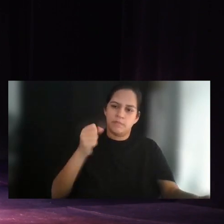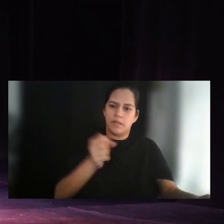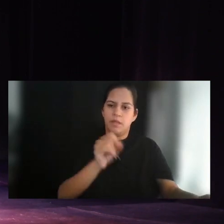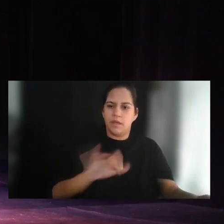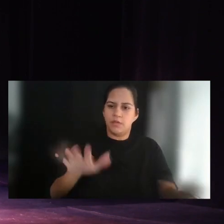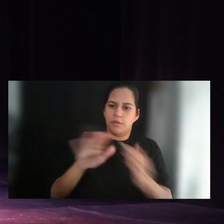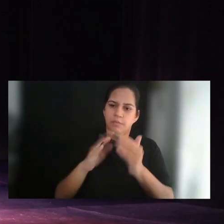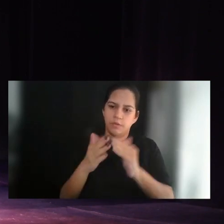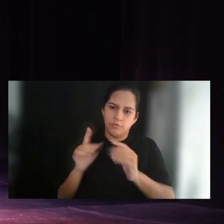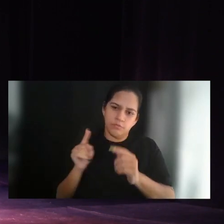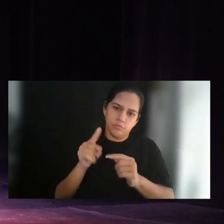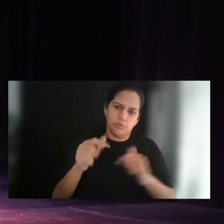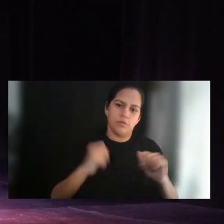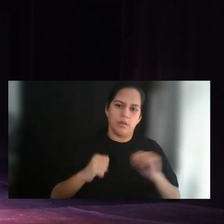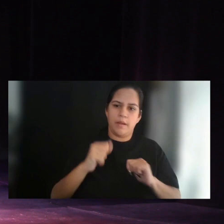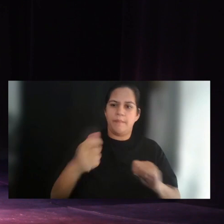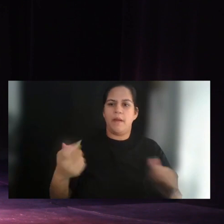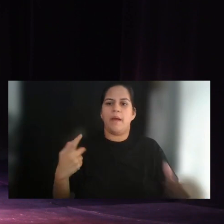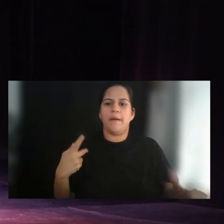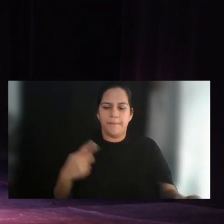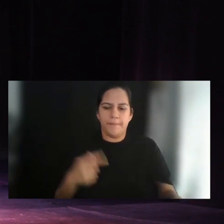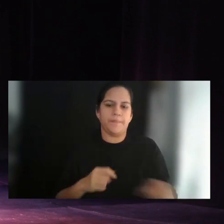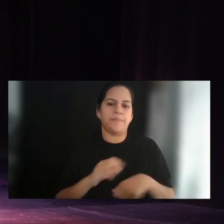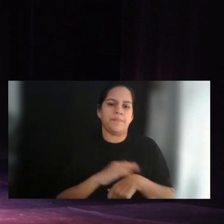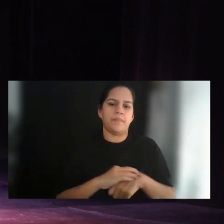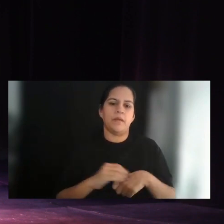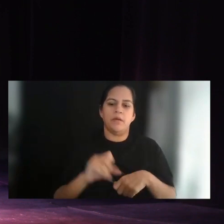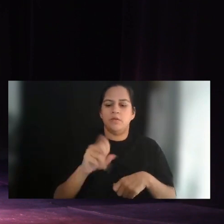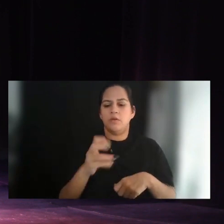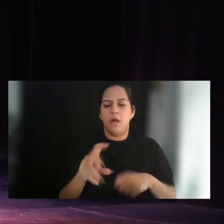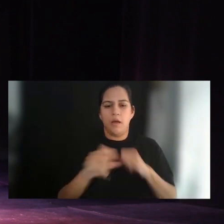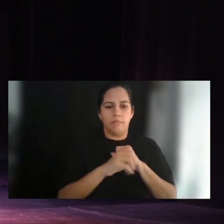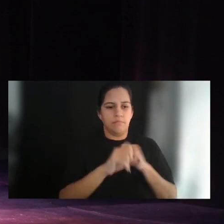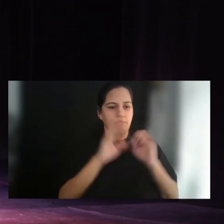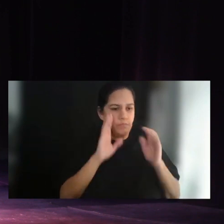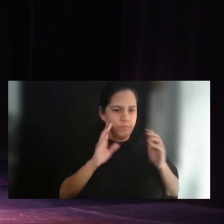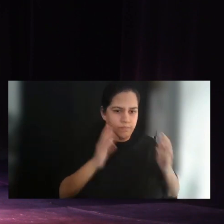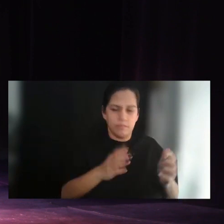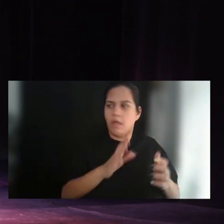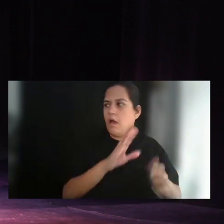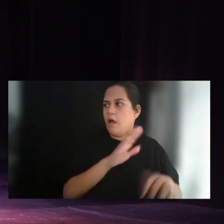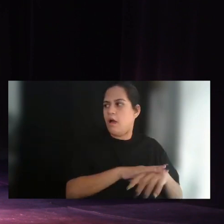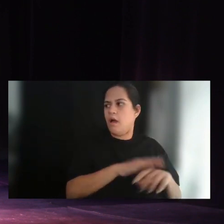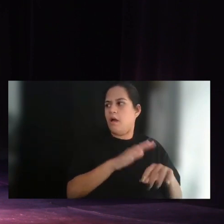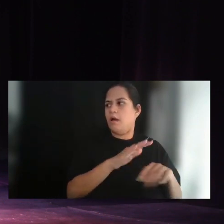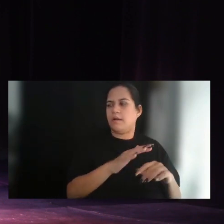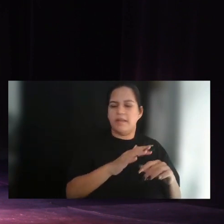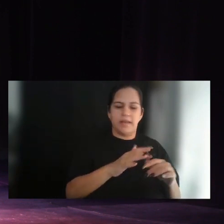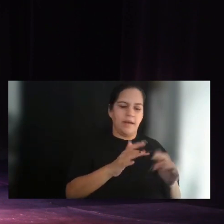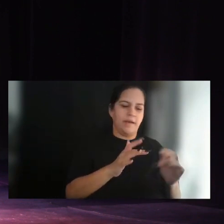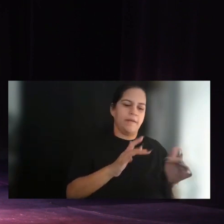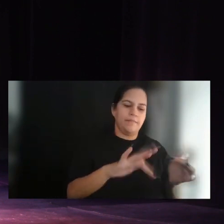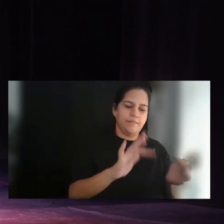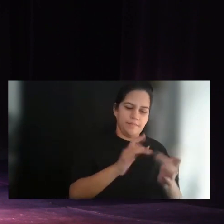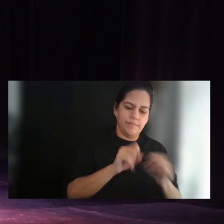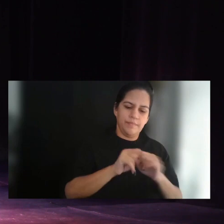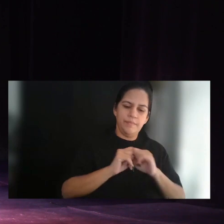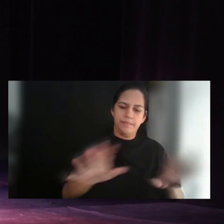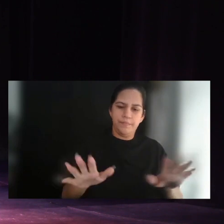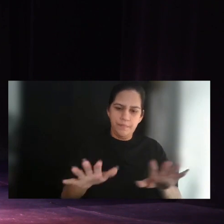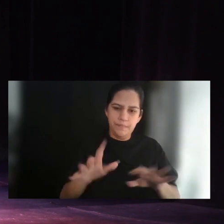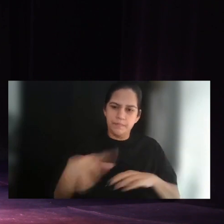back. While Shaw's marketing was largely focused on digital press and radio ads, we did a ton of grassroots, nitty-gritty